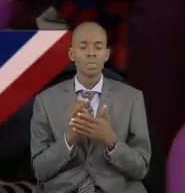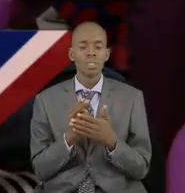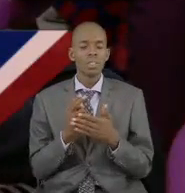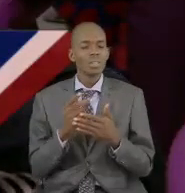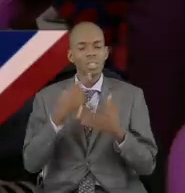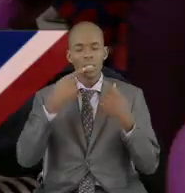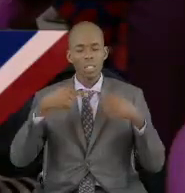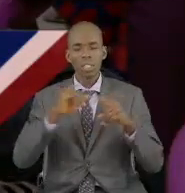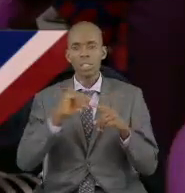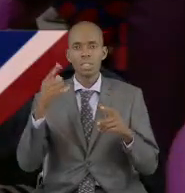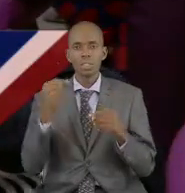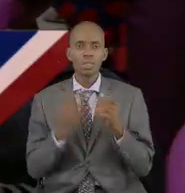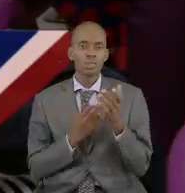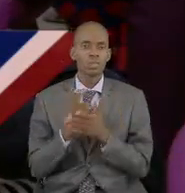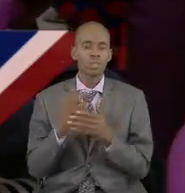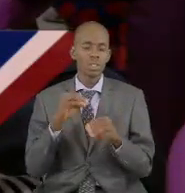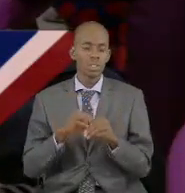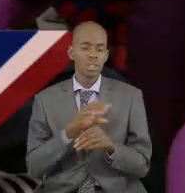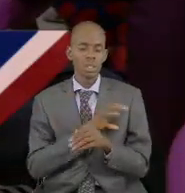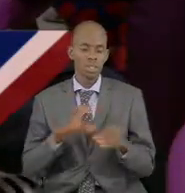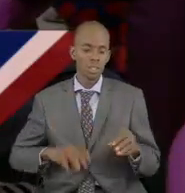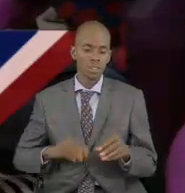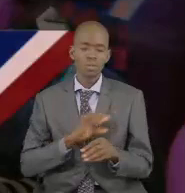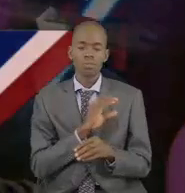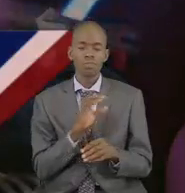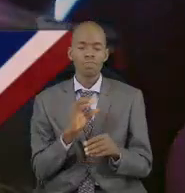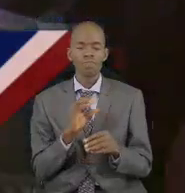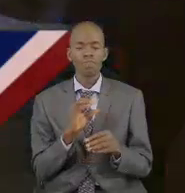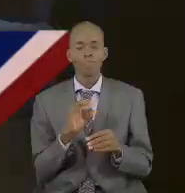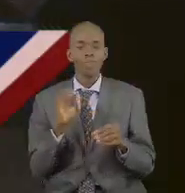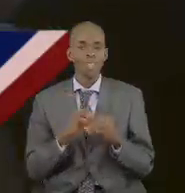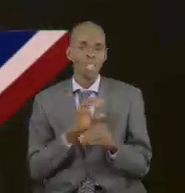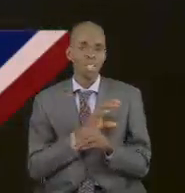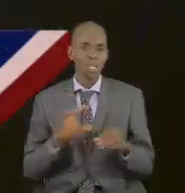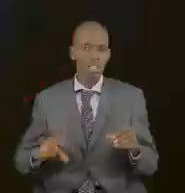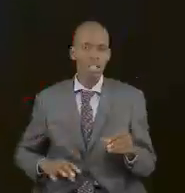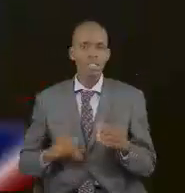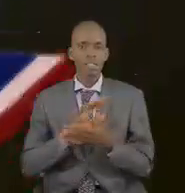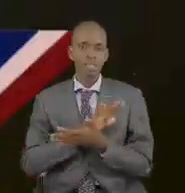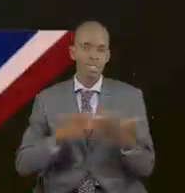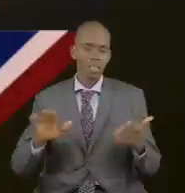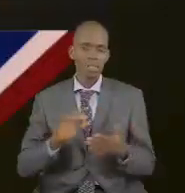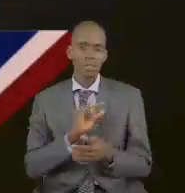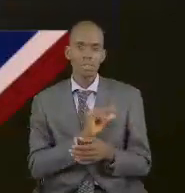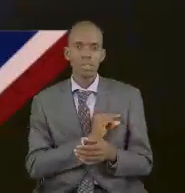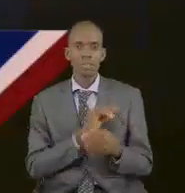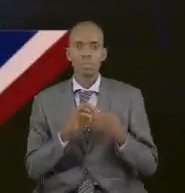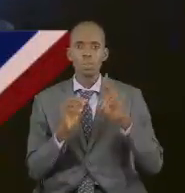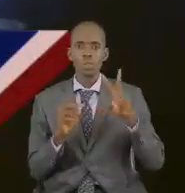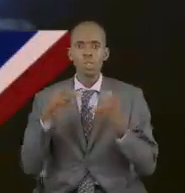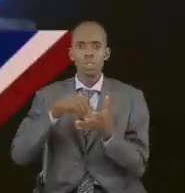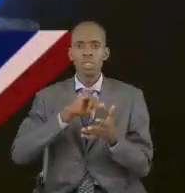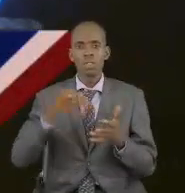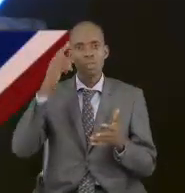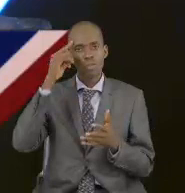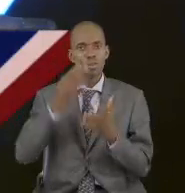the truth in Christ with clear conscience. Number two, standing for truth like Christ